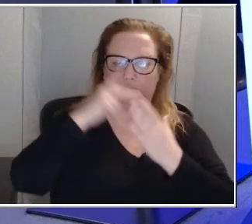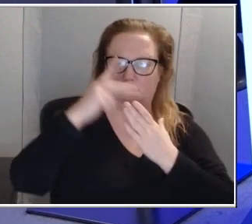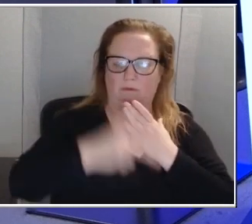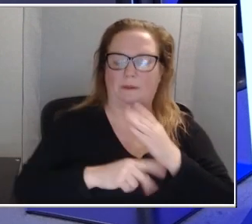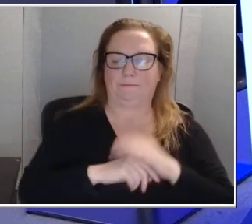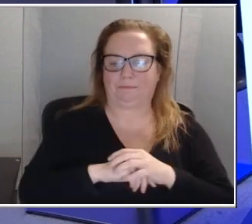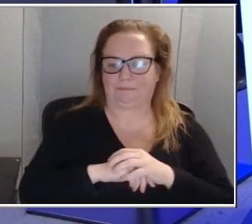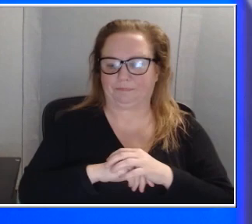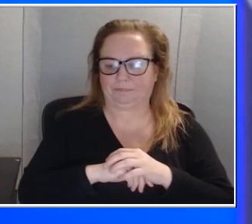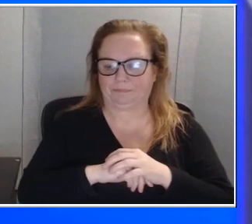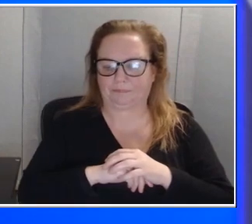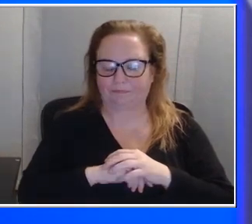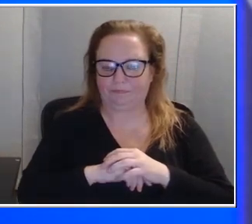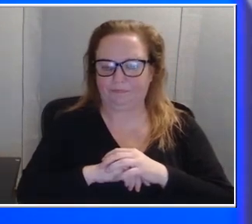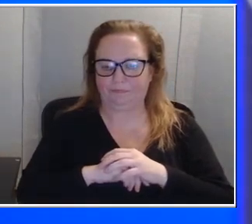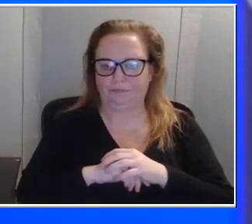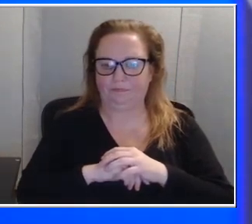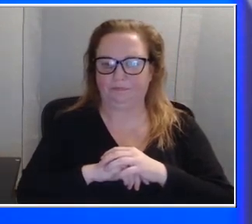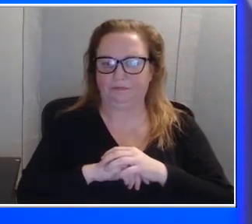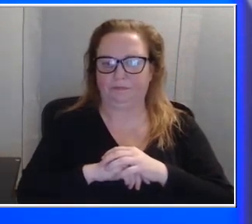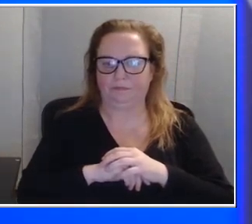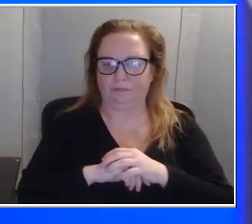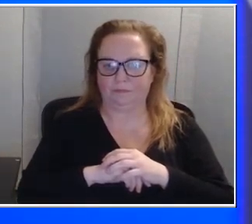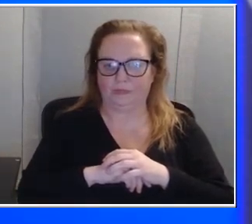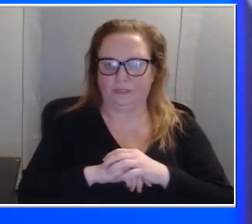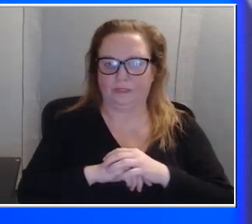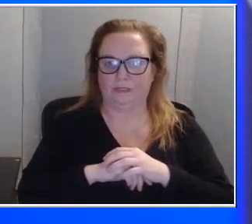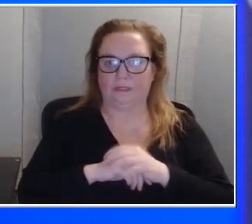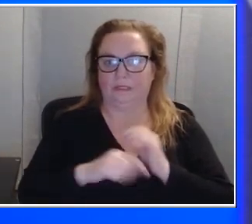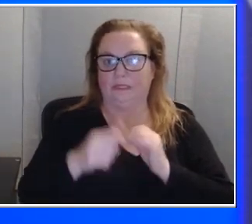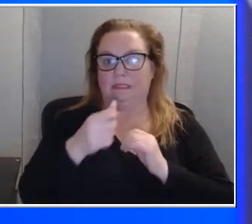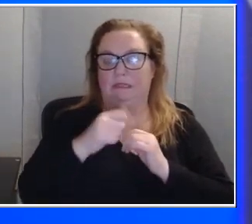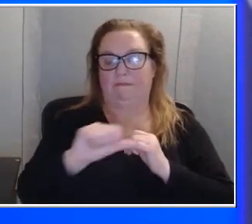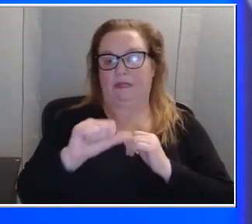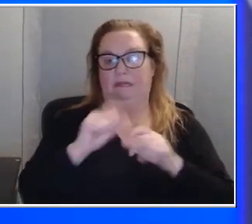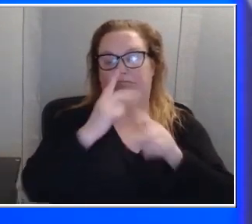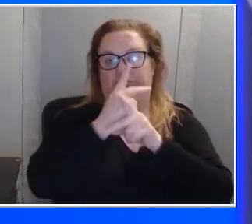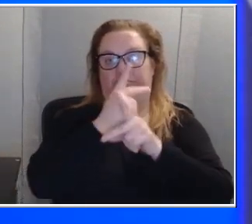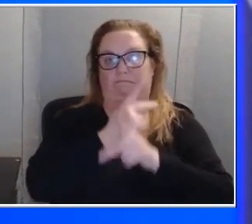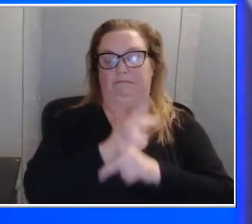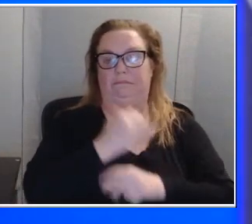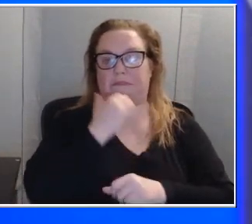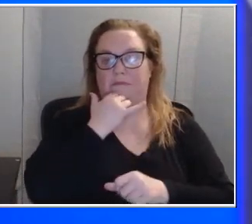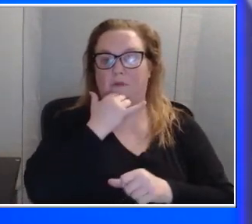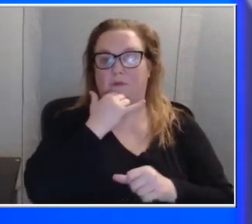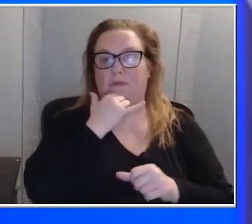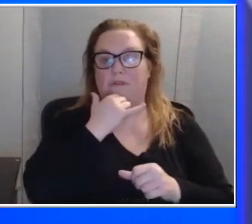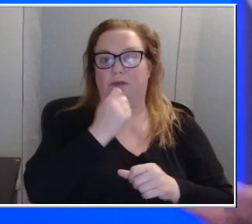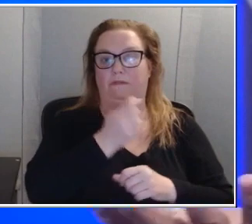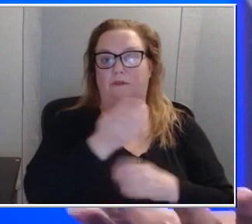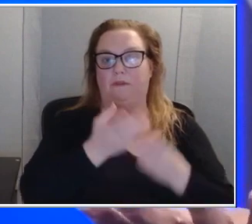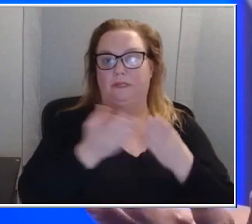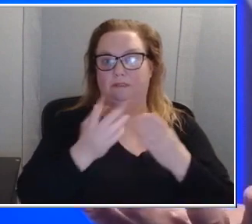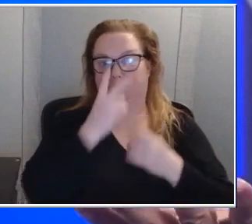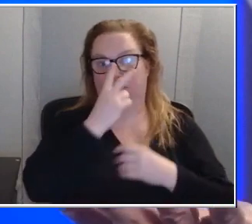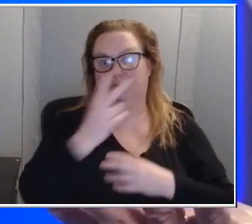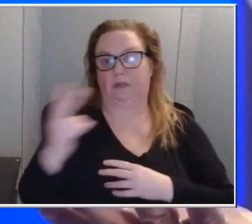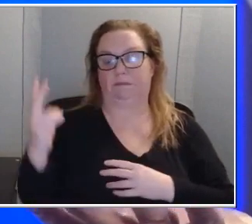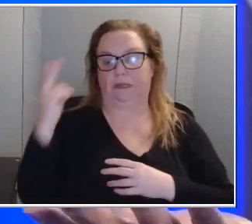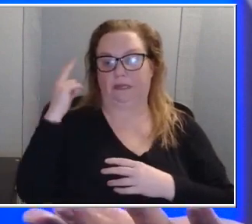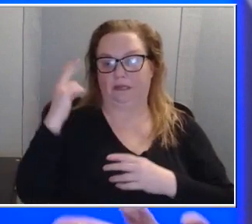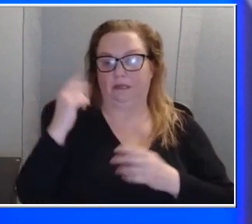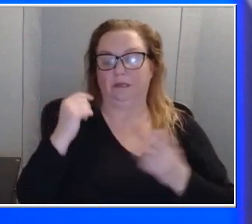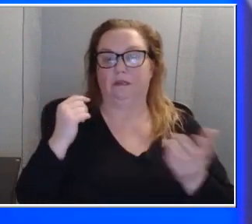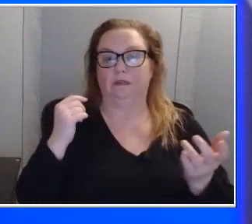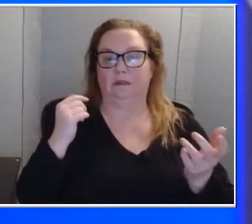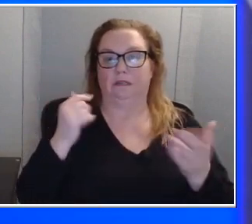Yeah, I think that if there was any miscalculation, it was a couple things that in retrospect, of course, in retrospect it's easy